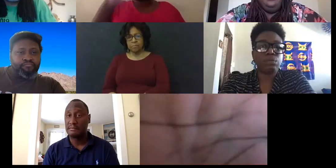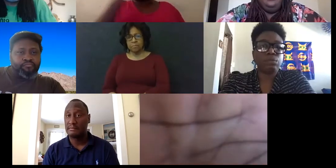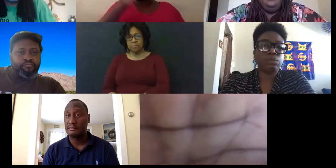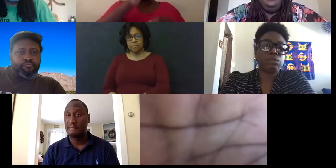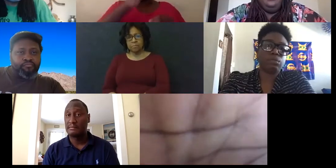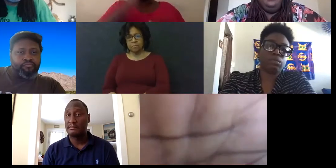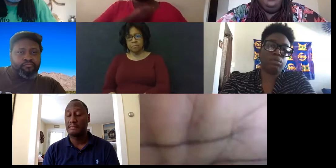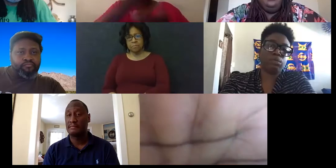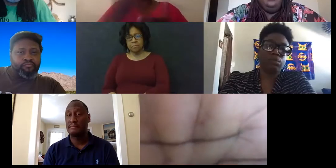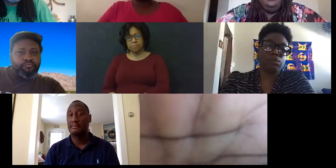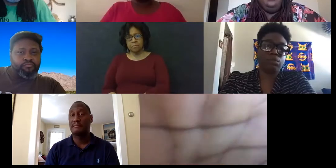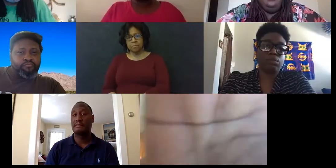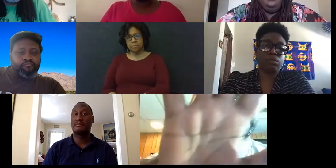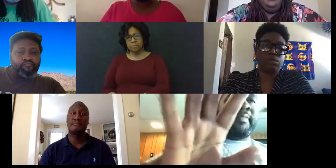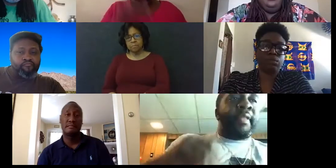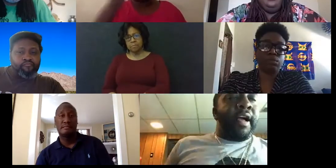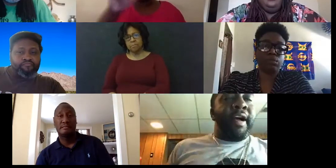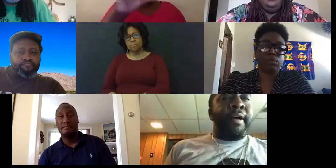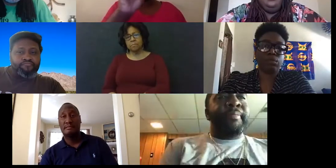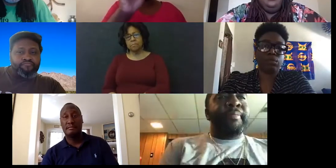Go ahead, Lester.